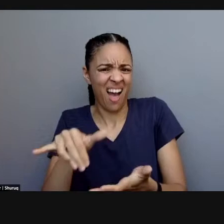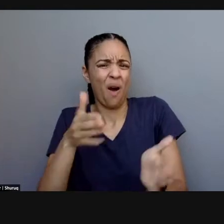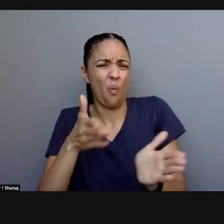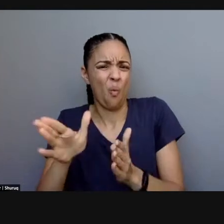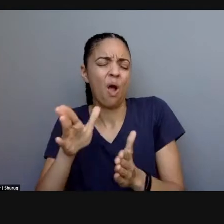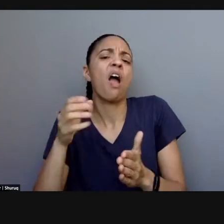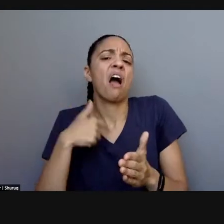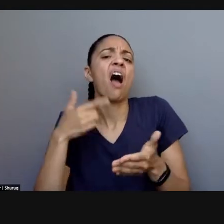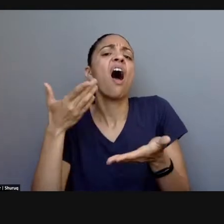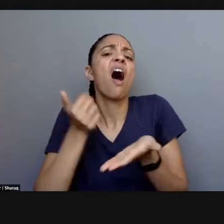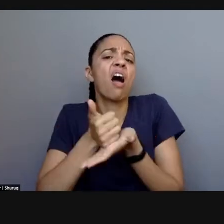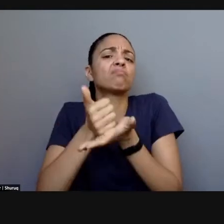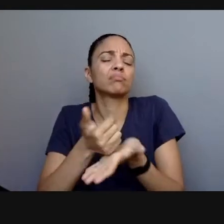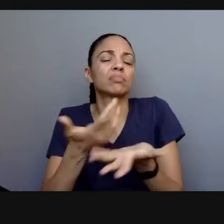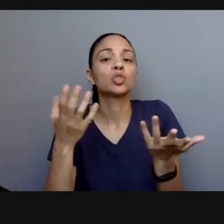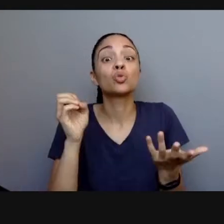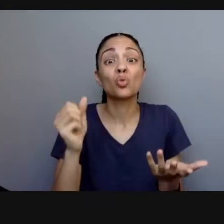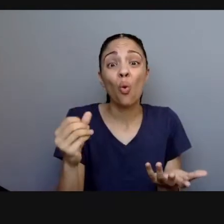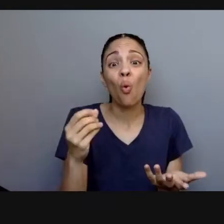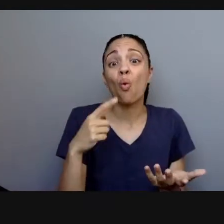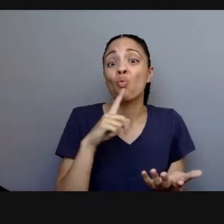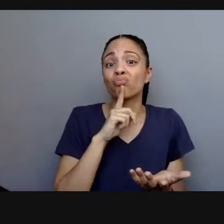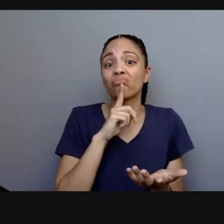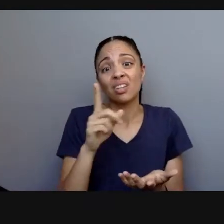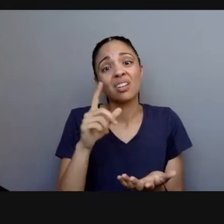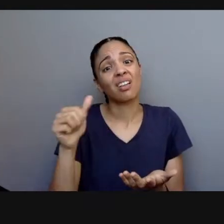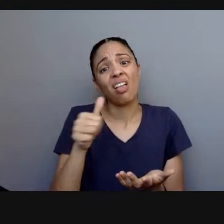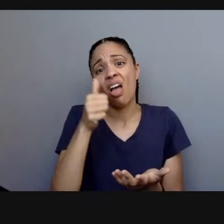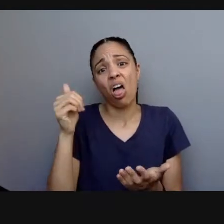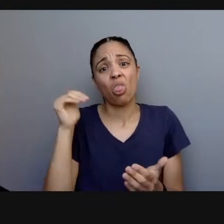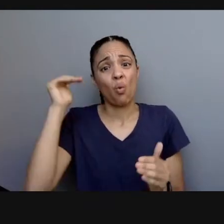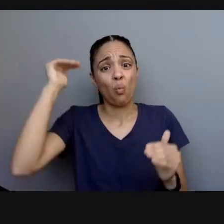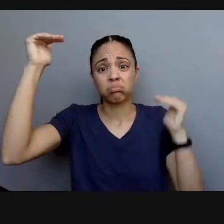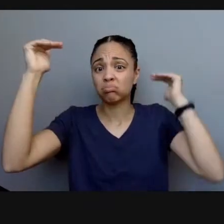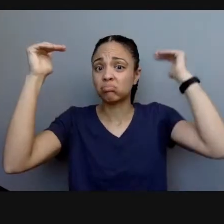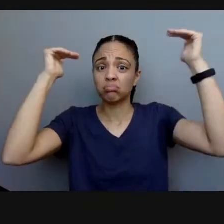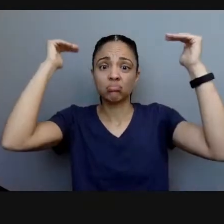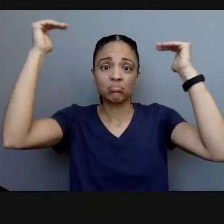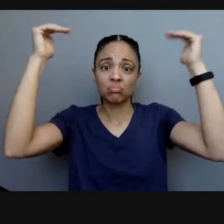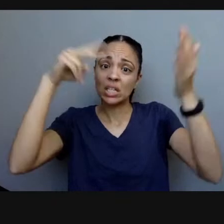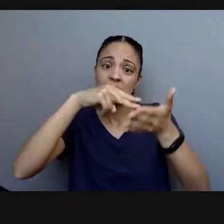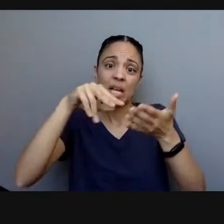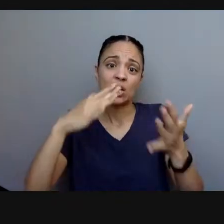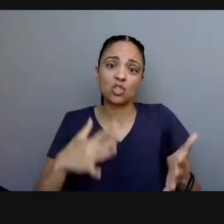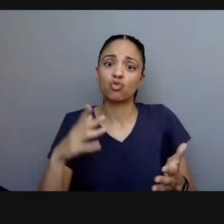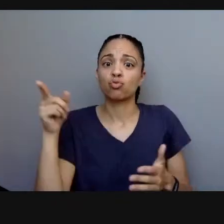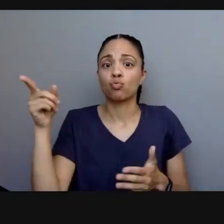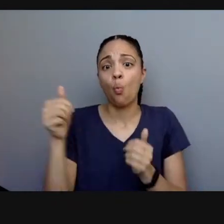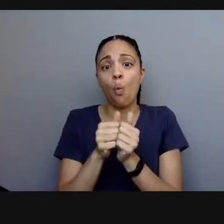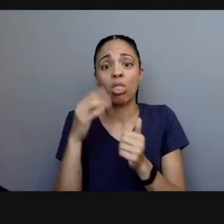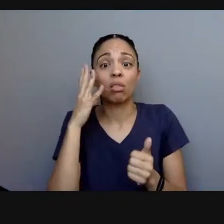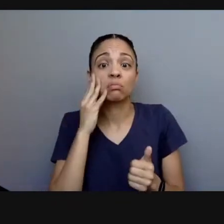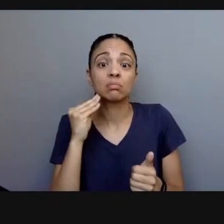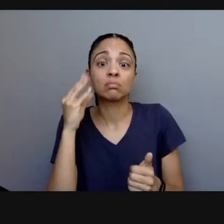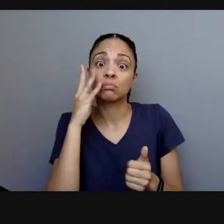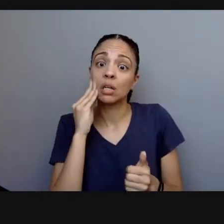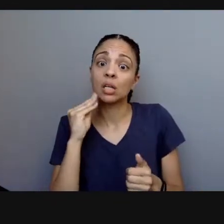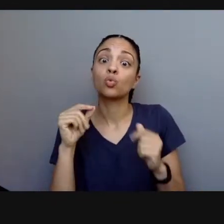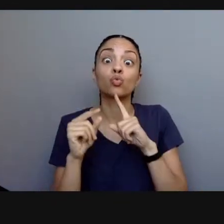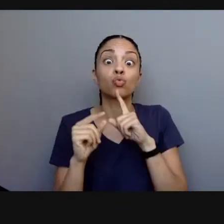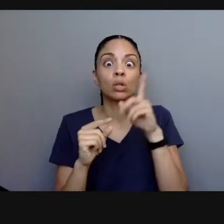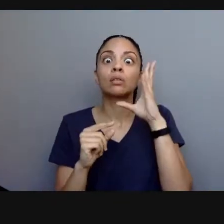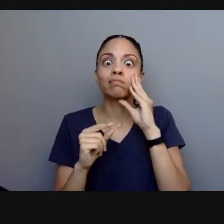thought it not too much to give me a hand up and tell me how to do everything I was doing safely and how to go beyond just being a